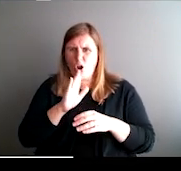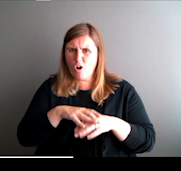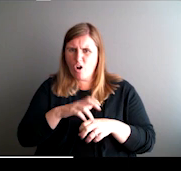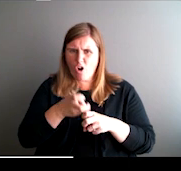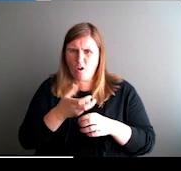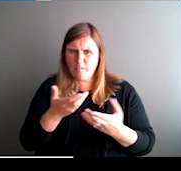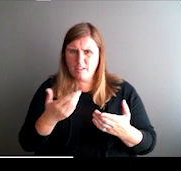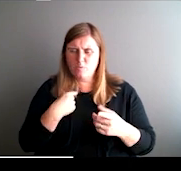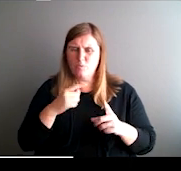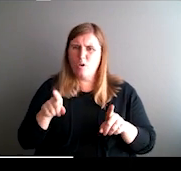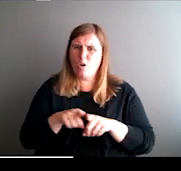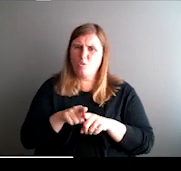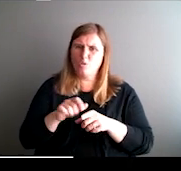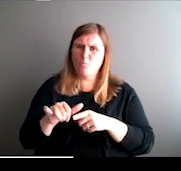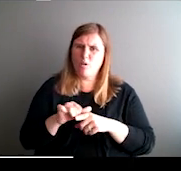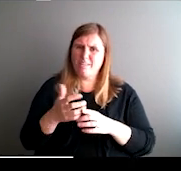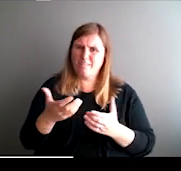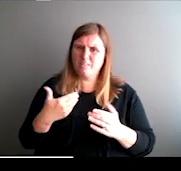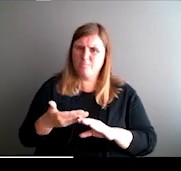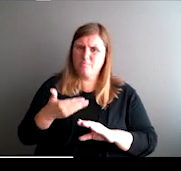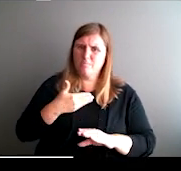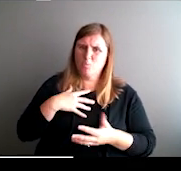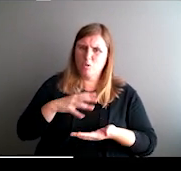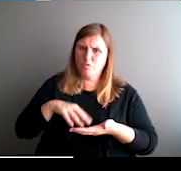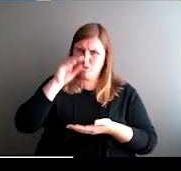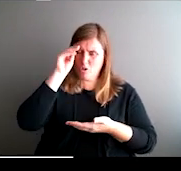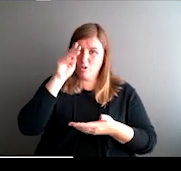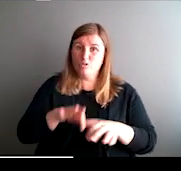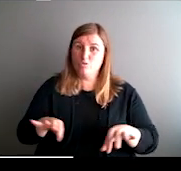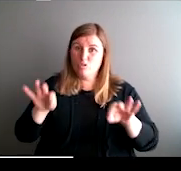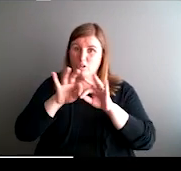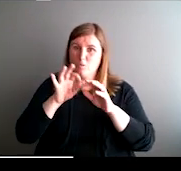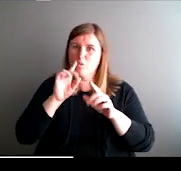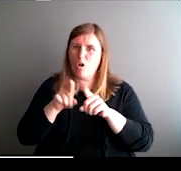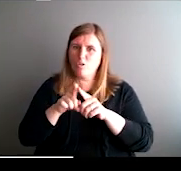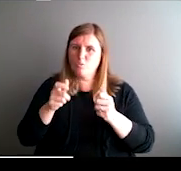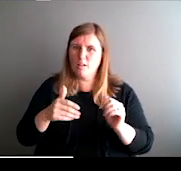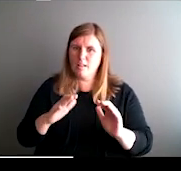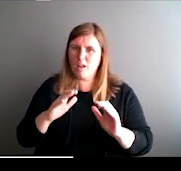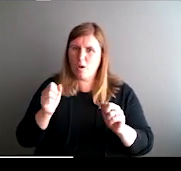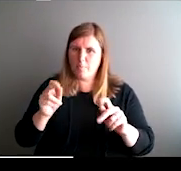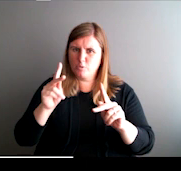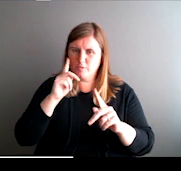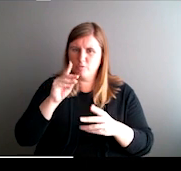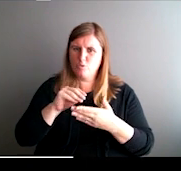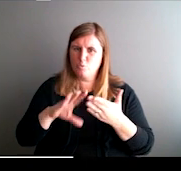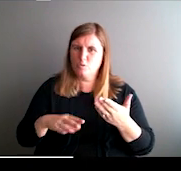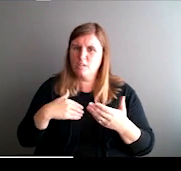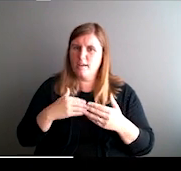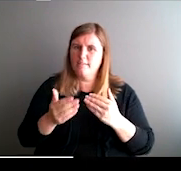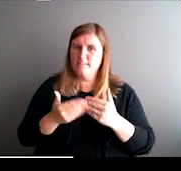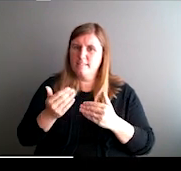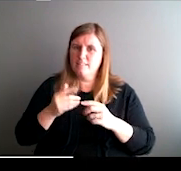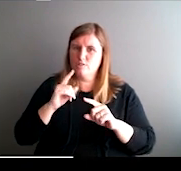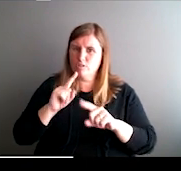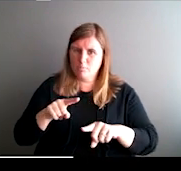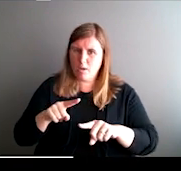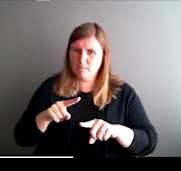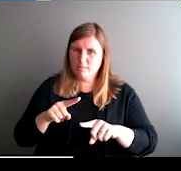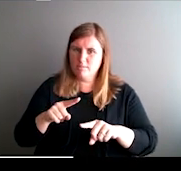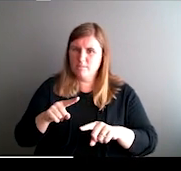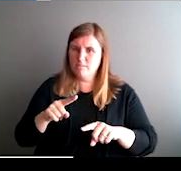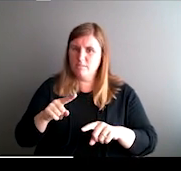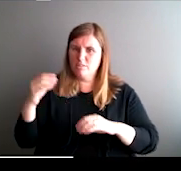practicing other stuff we've learned, is critical because it will also allow opportunity for the student to have some easy responses.